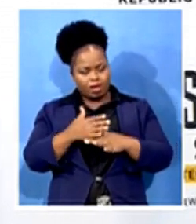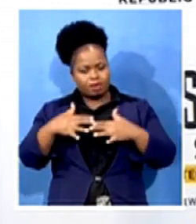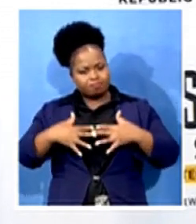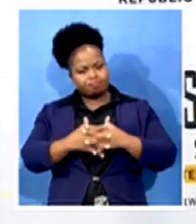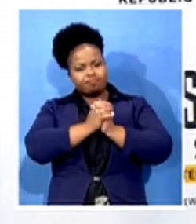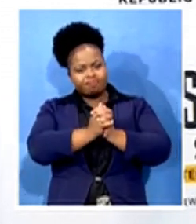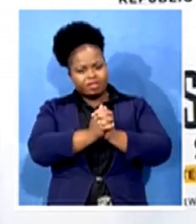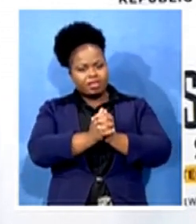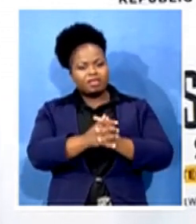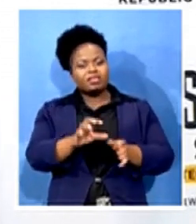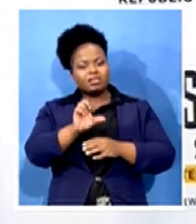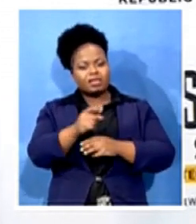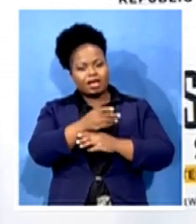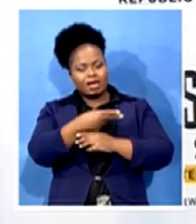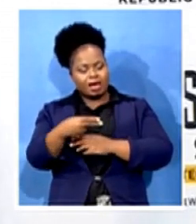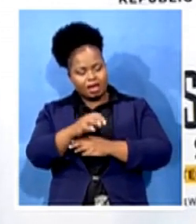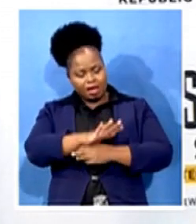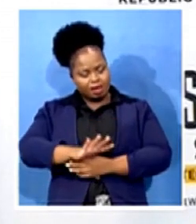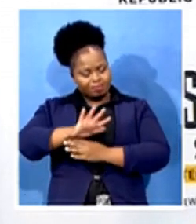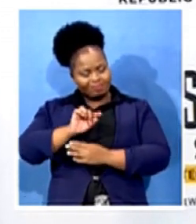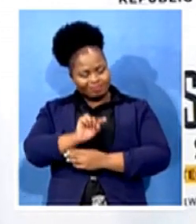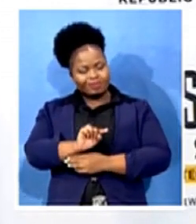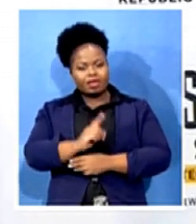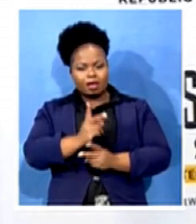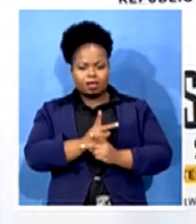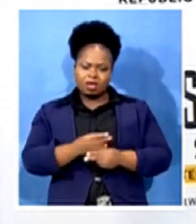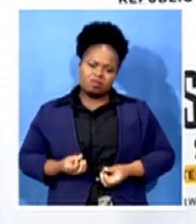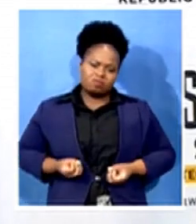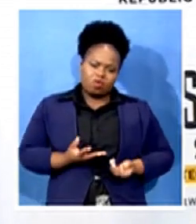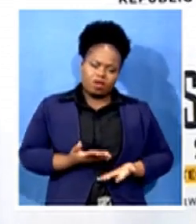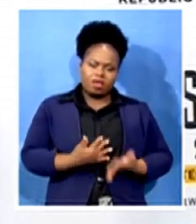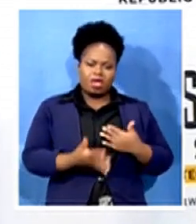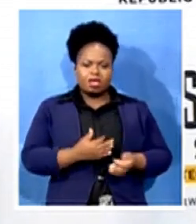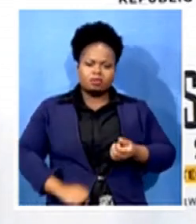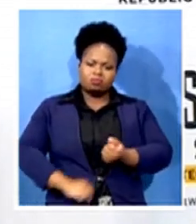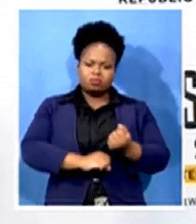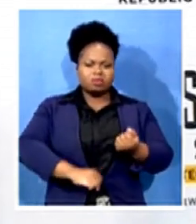offer their people any form of humanitarian support that they may need from South Africa.